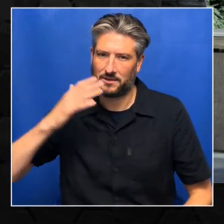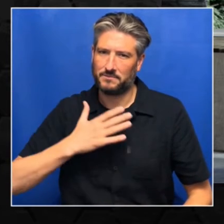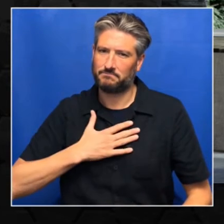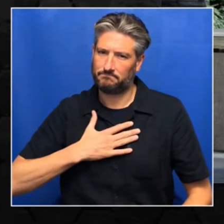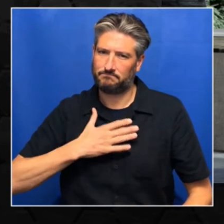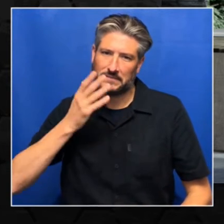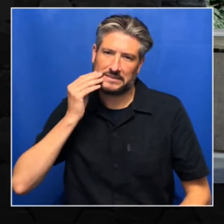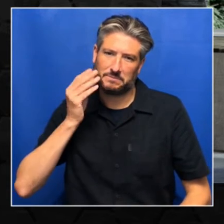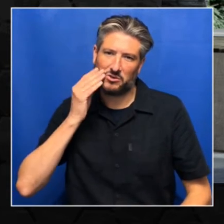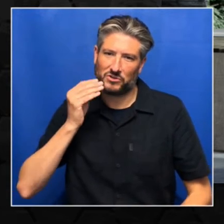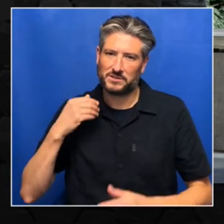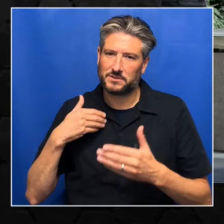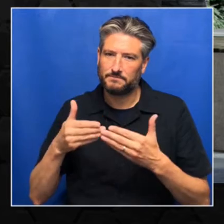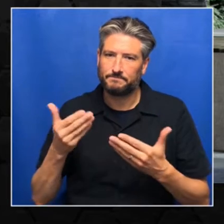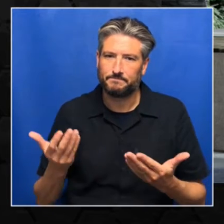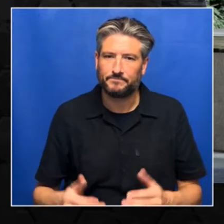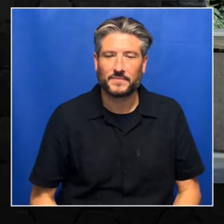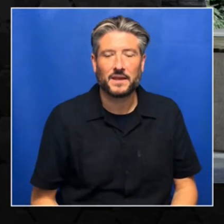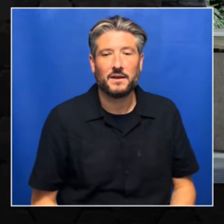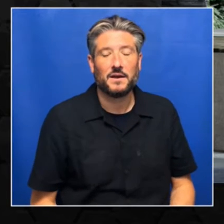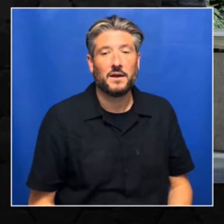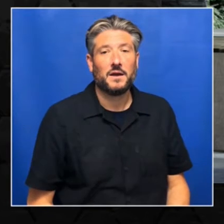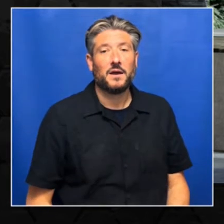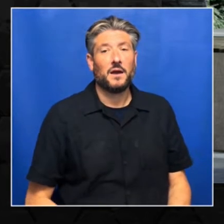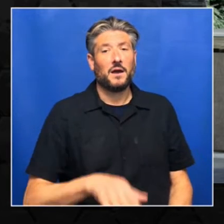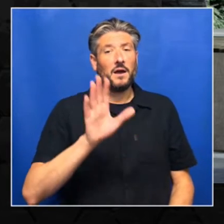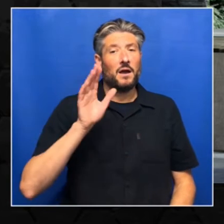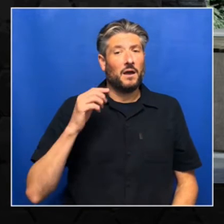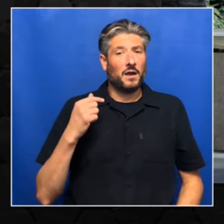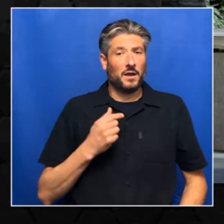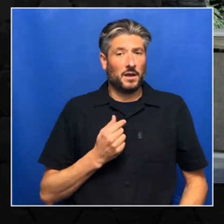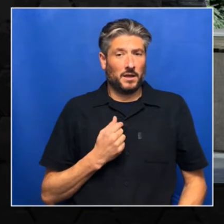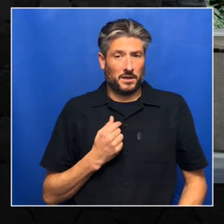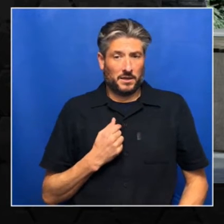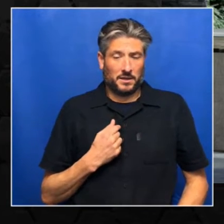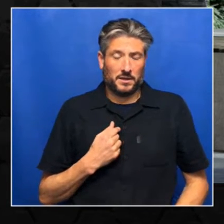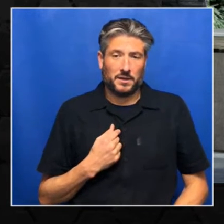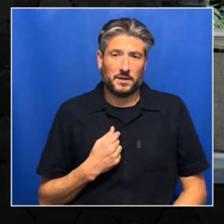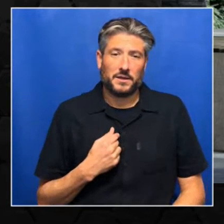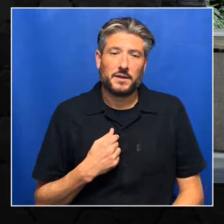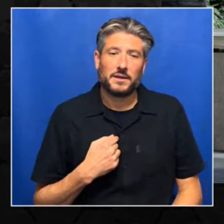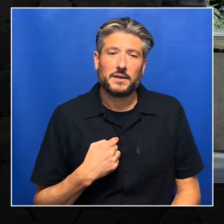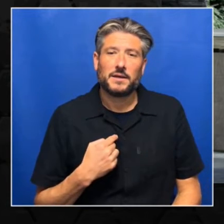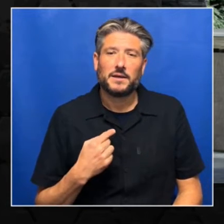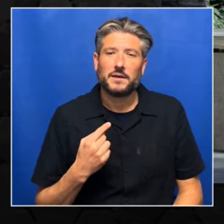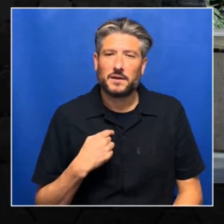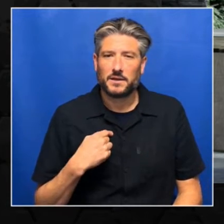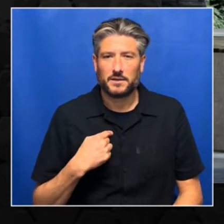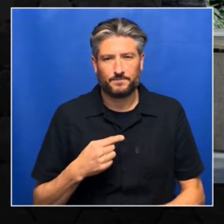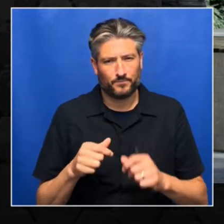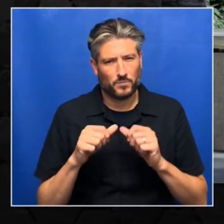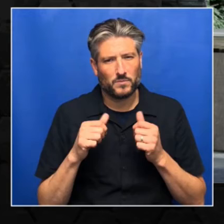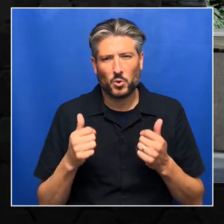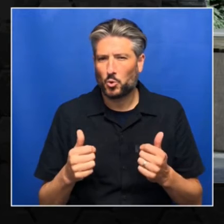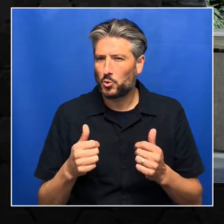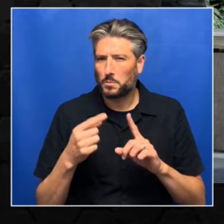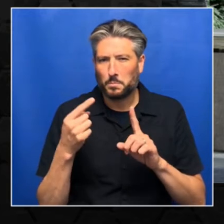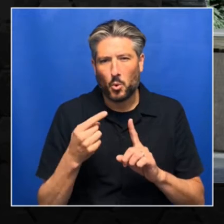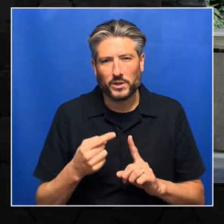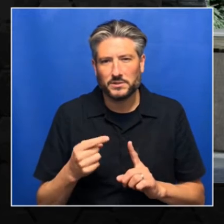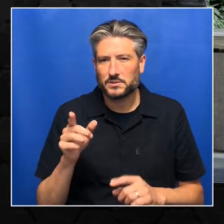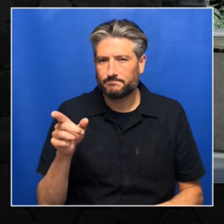I could probably add on to something that Syed already said. Really great points. Thanks for sharing those, Syed.